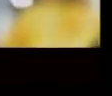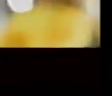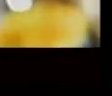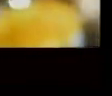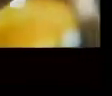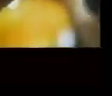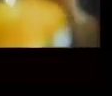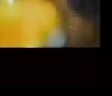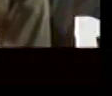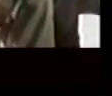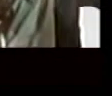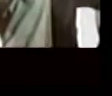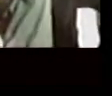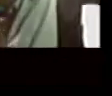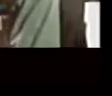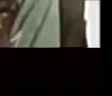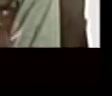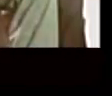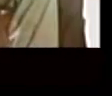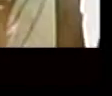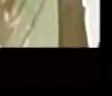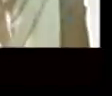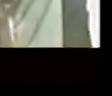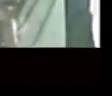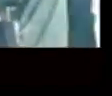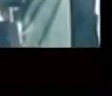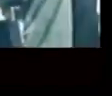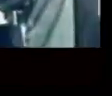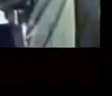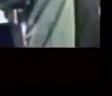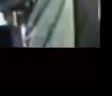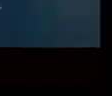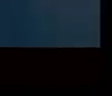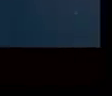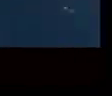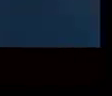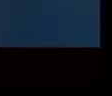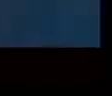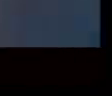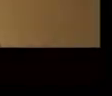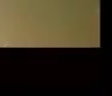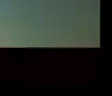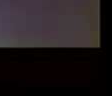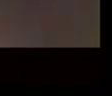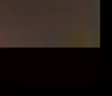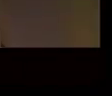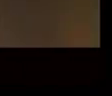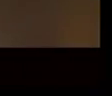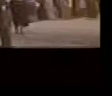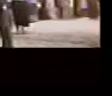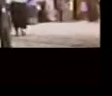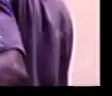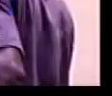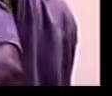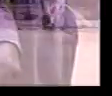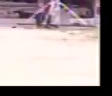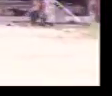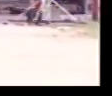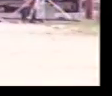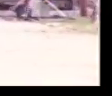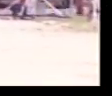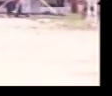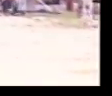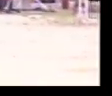laden, and I will give you rest. That's exactly the message. And the results? Great miracles. The making